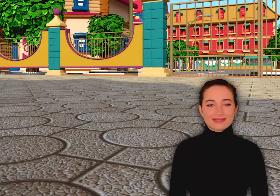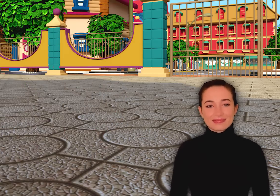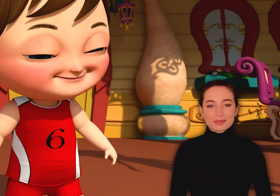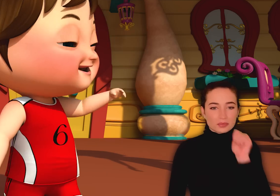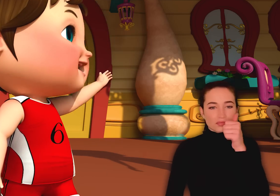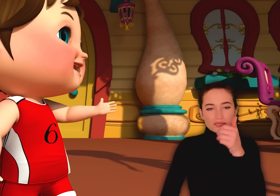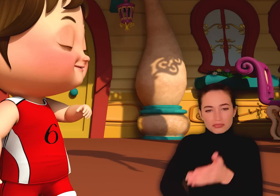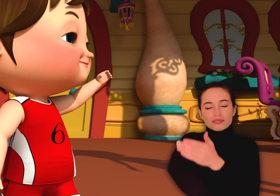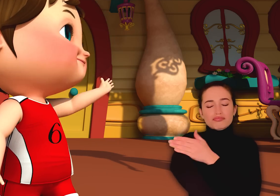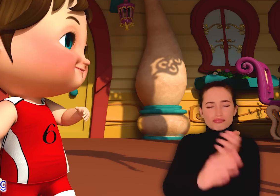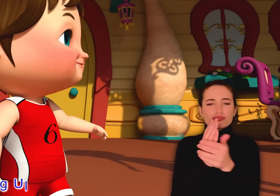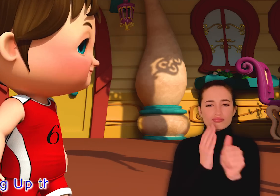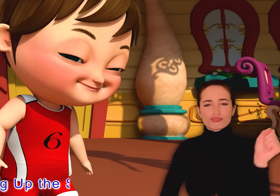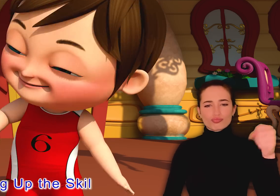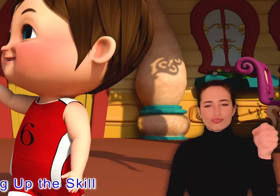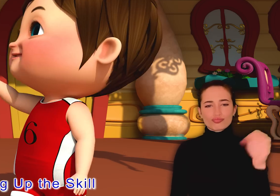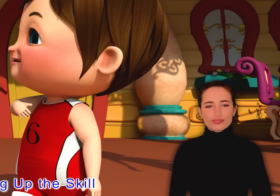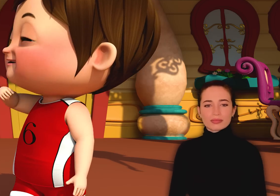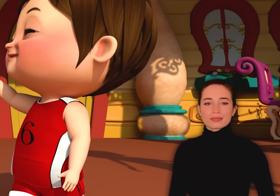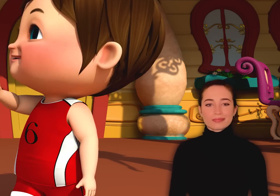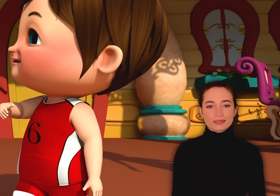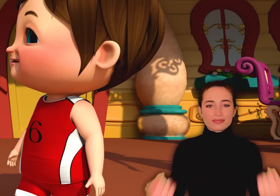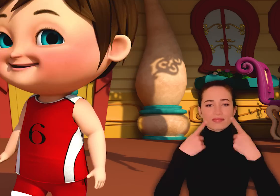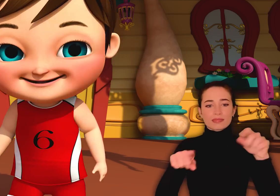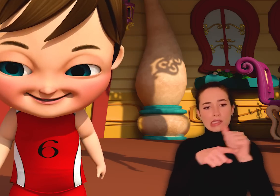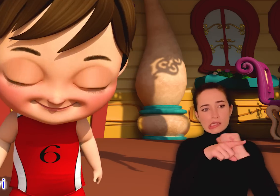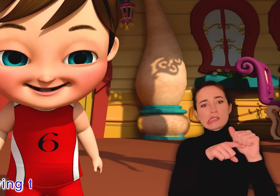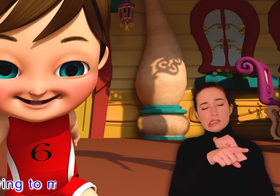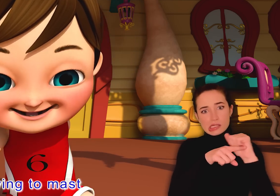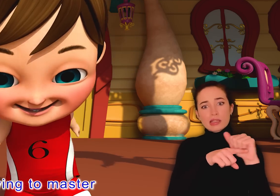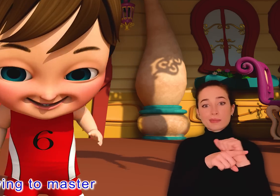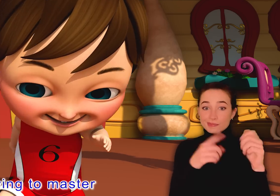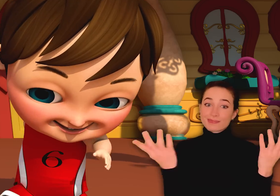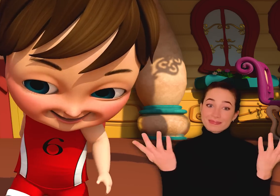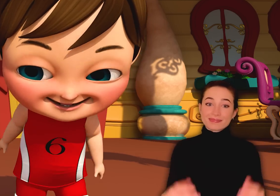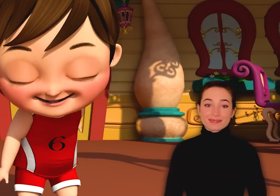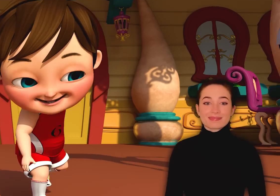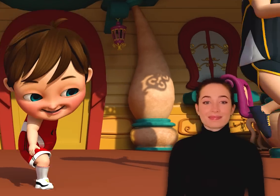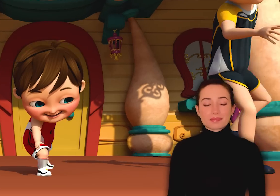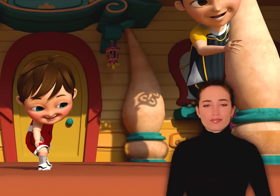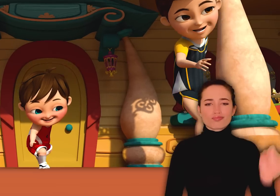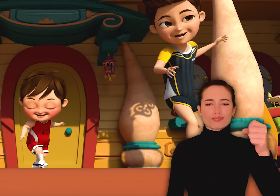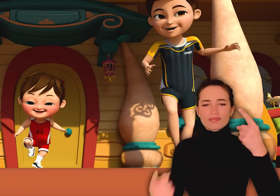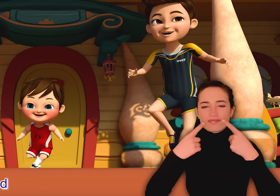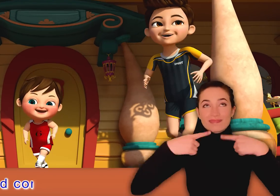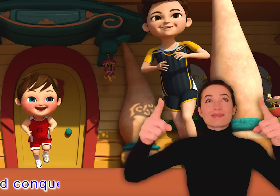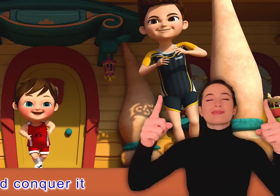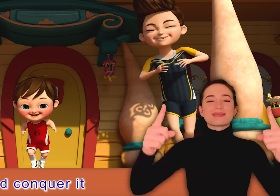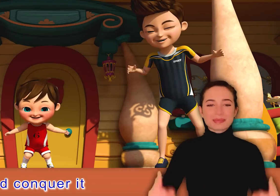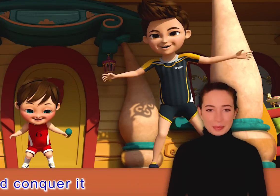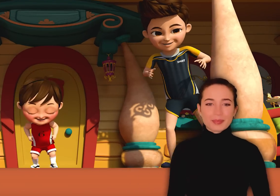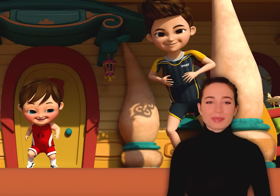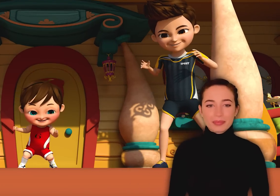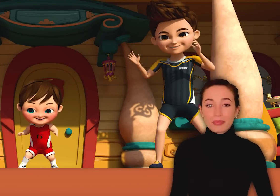cpers tomorrow will bring up the skill we've been trying to master we'll Master it